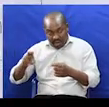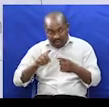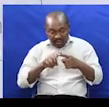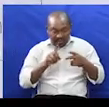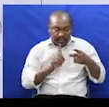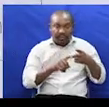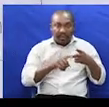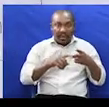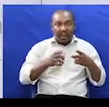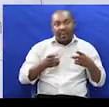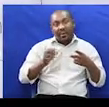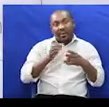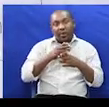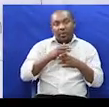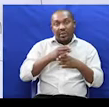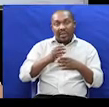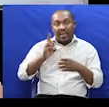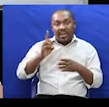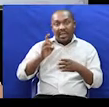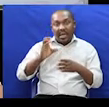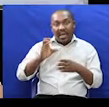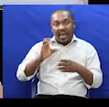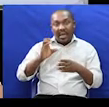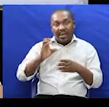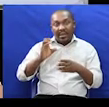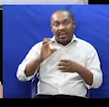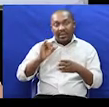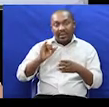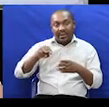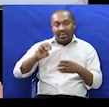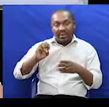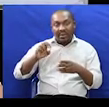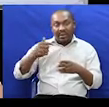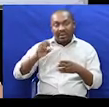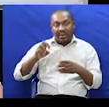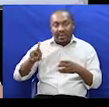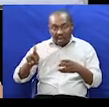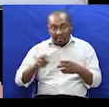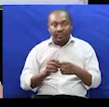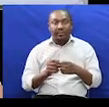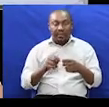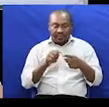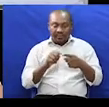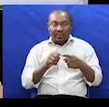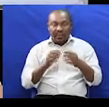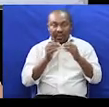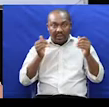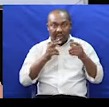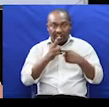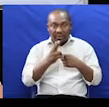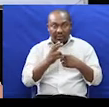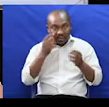is in gram per cubic decimeter or moles per cubic decimeter, is what we call a standard solution.